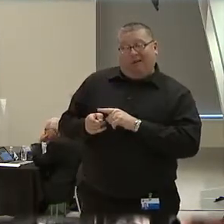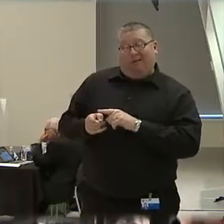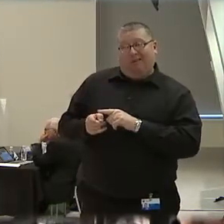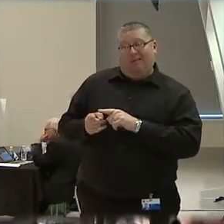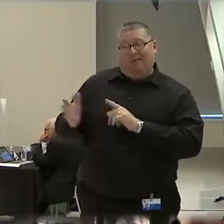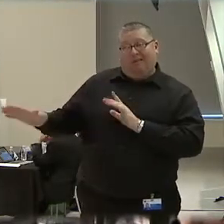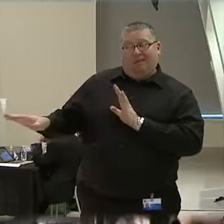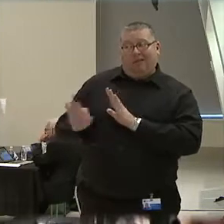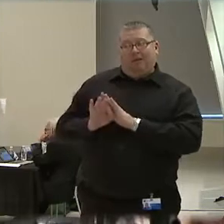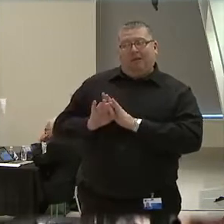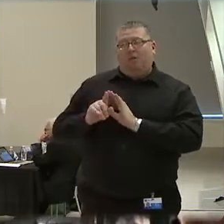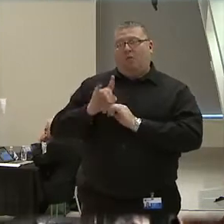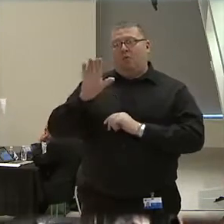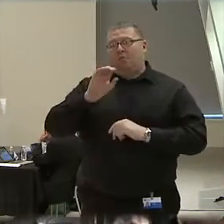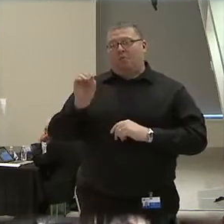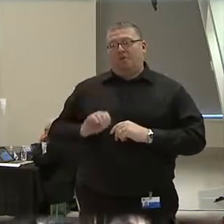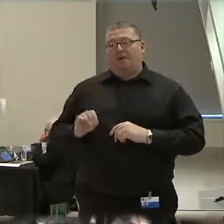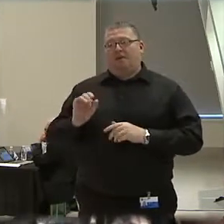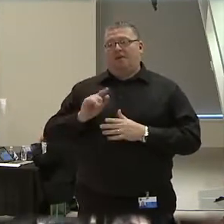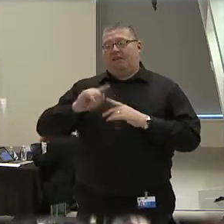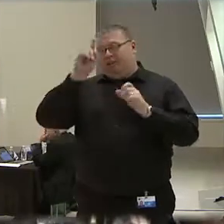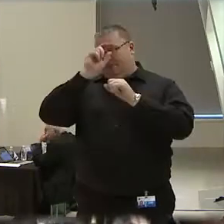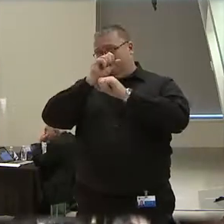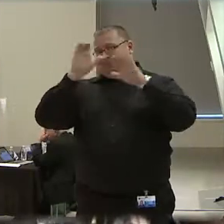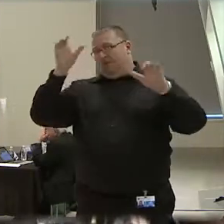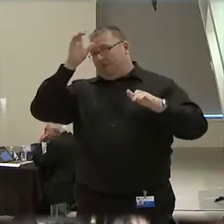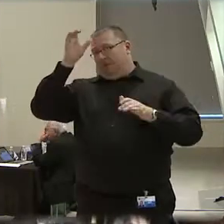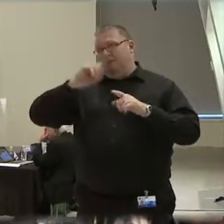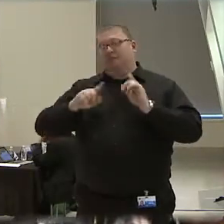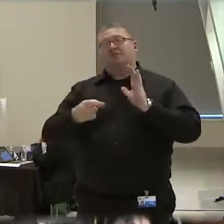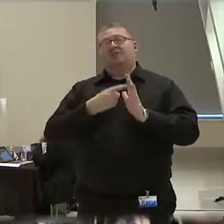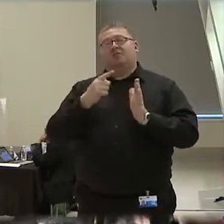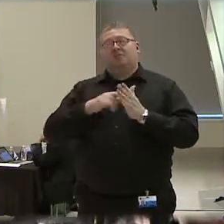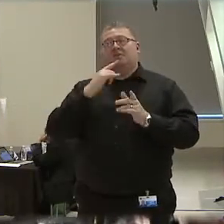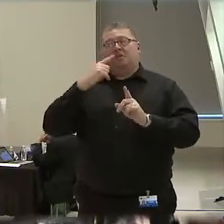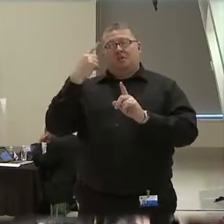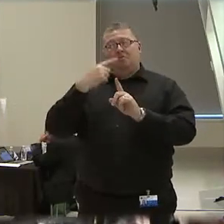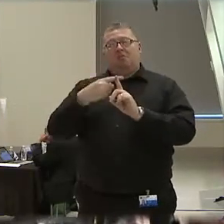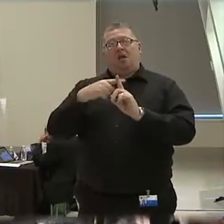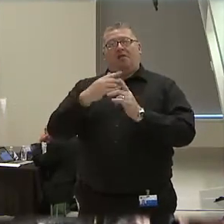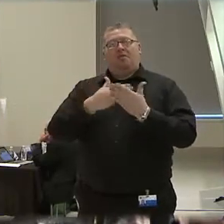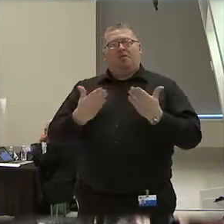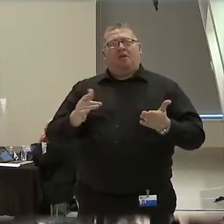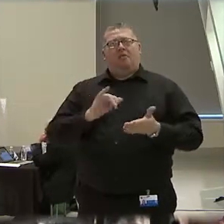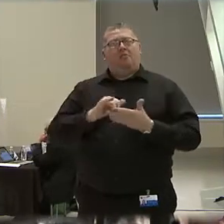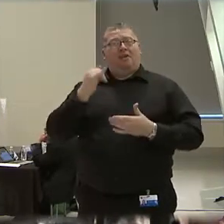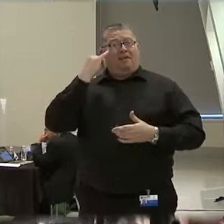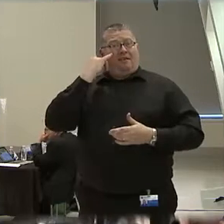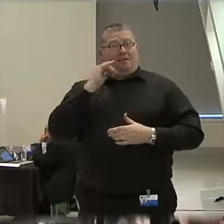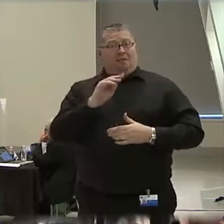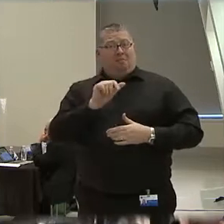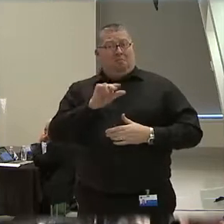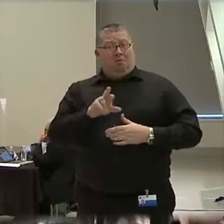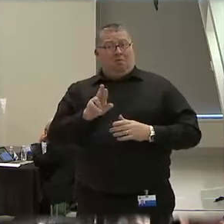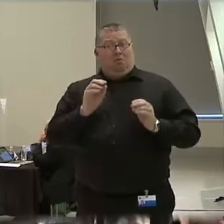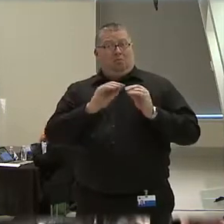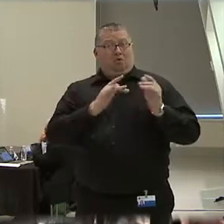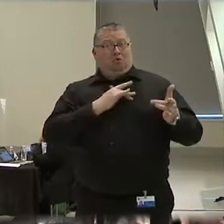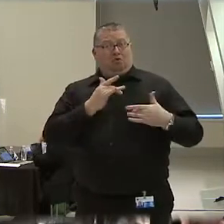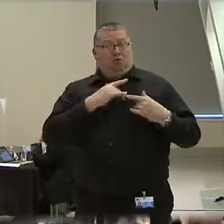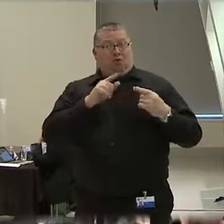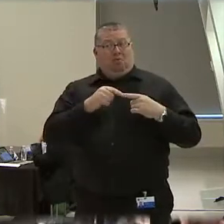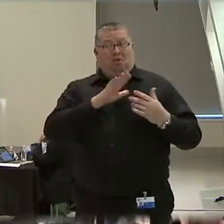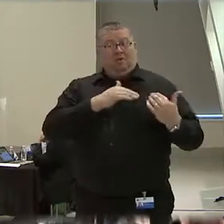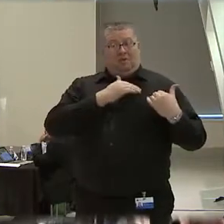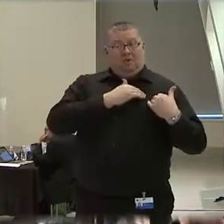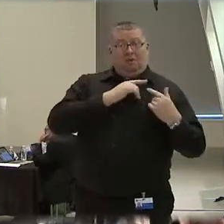100% ideologically, which sometimes can be a good thing if, the mayor is more concerned about police accountability,